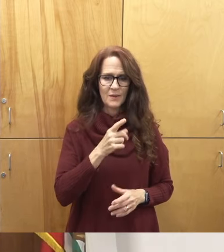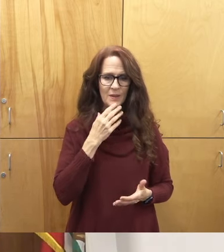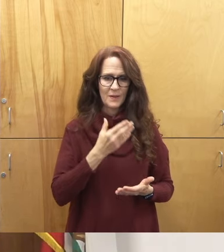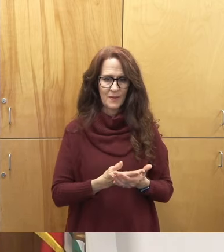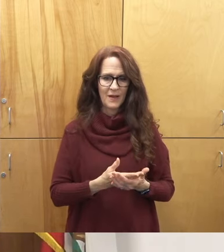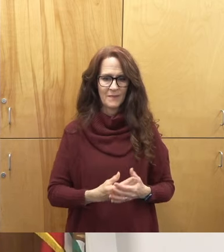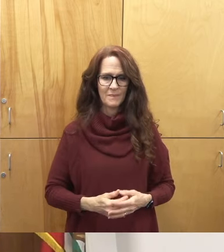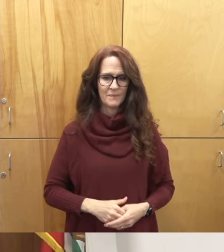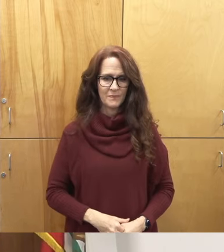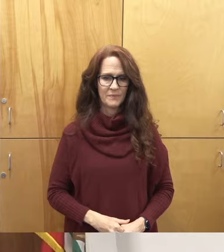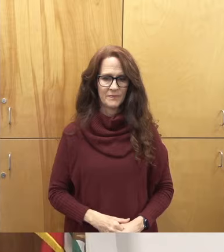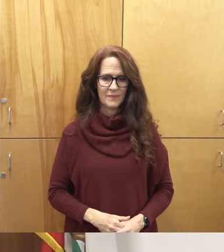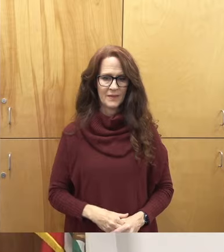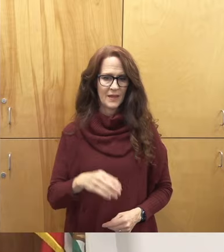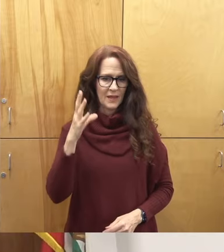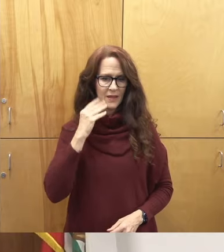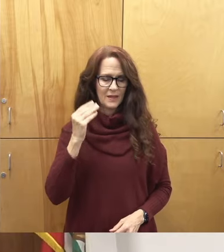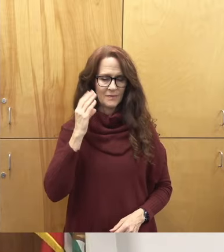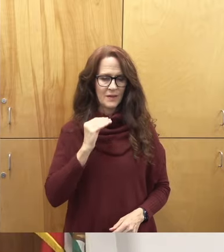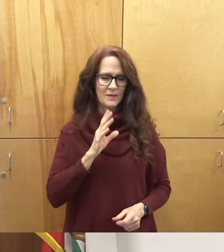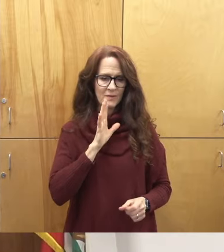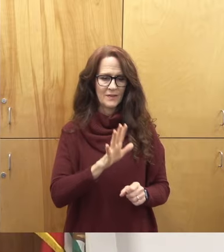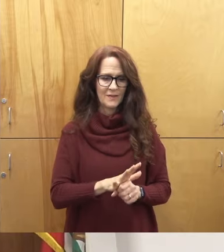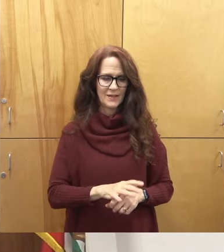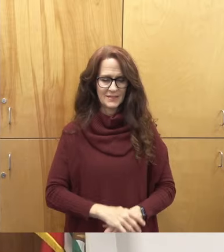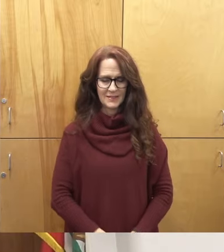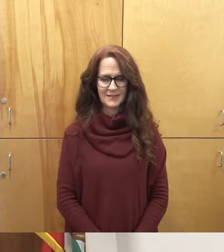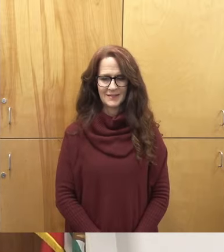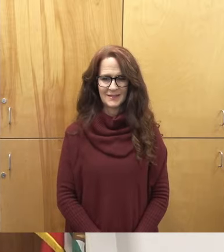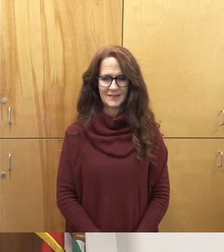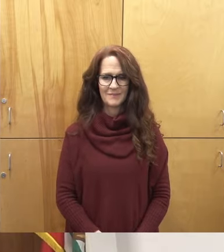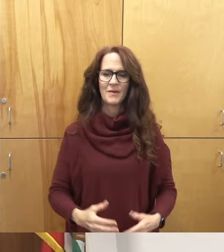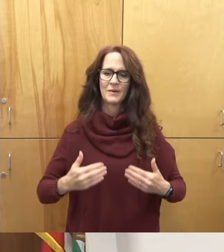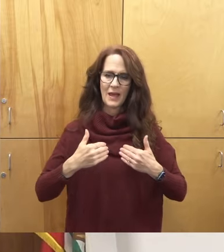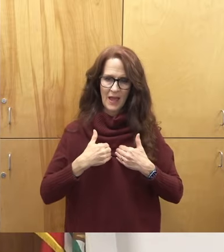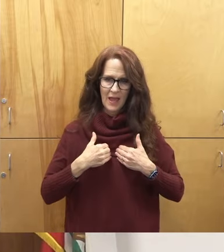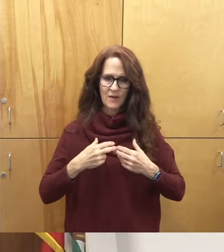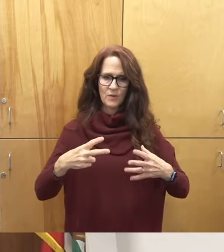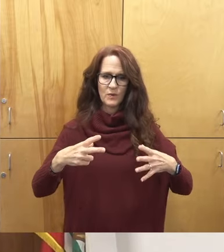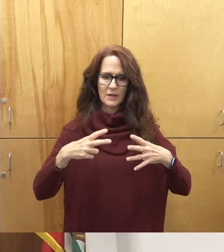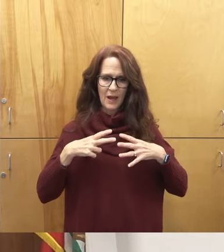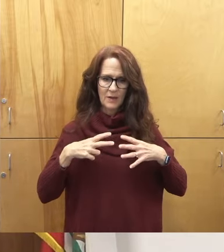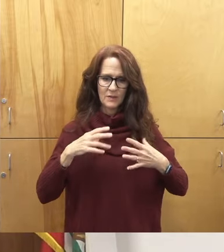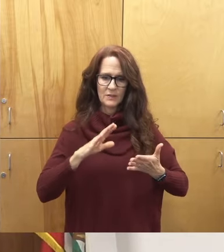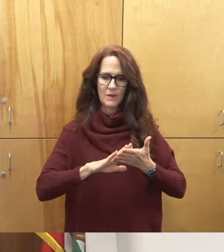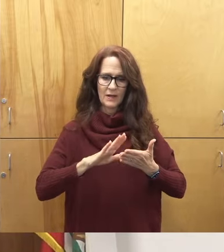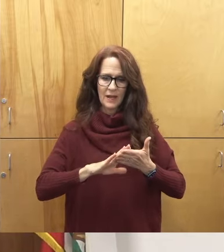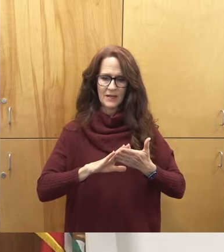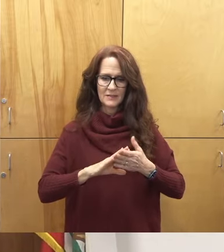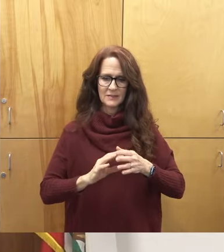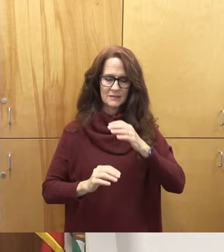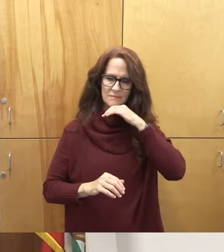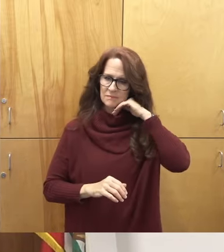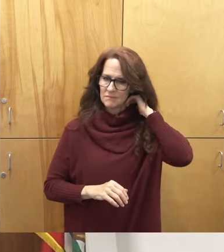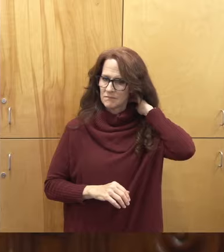I'm experienced in that. But we do have retirees to recognize.